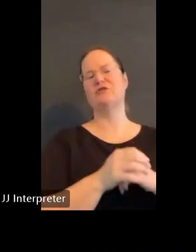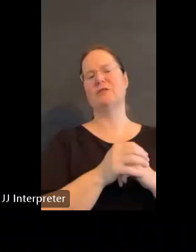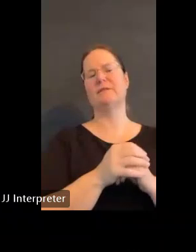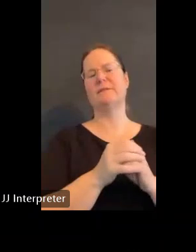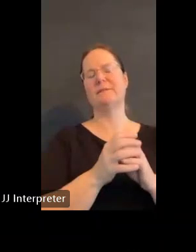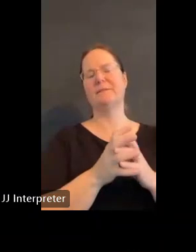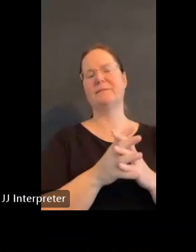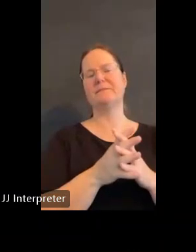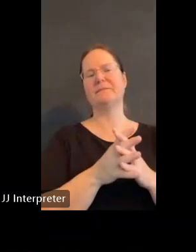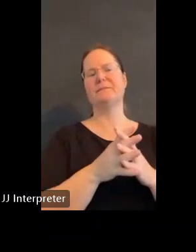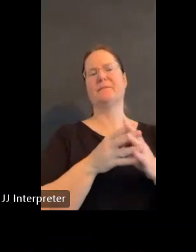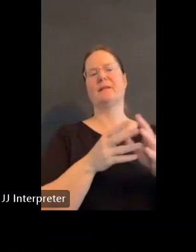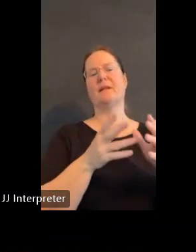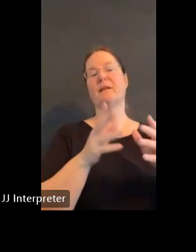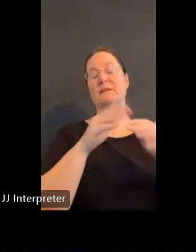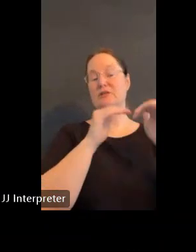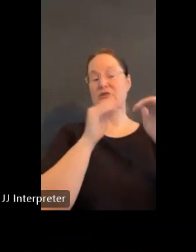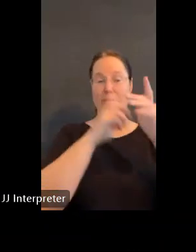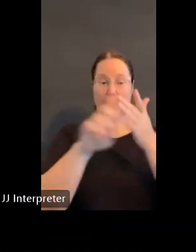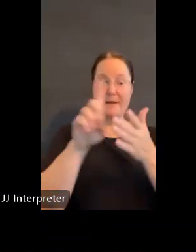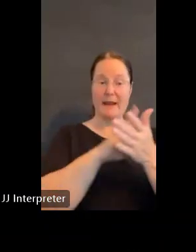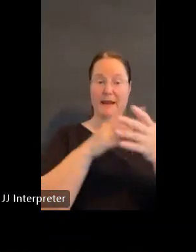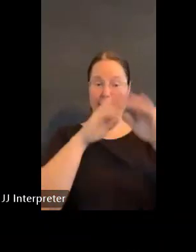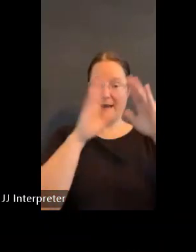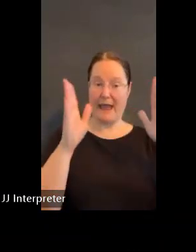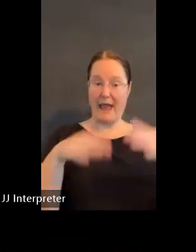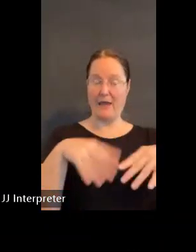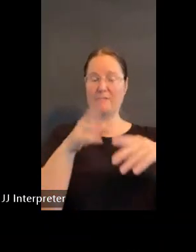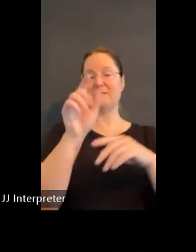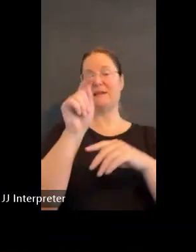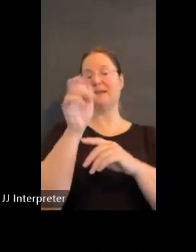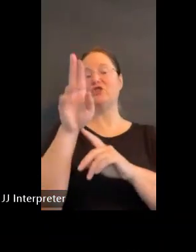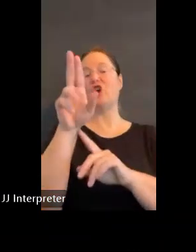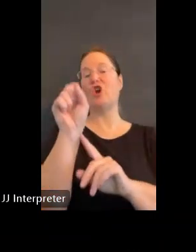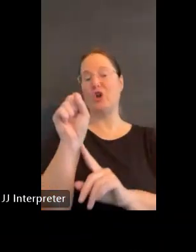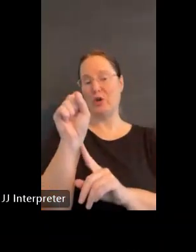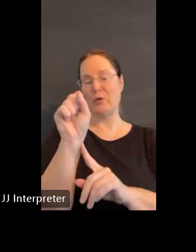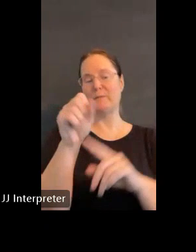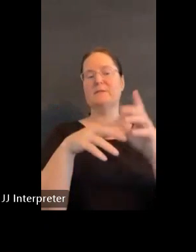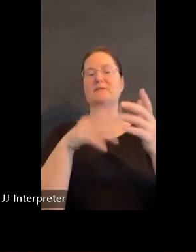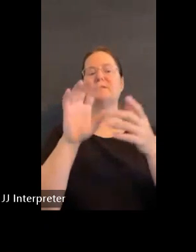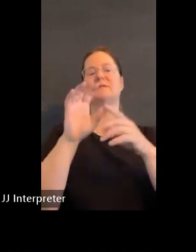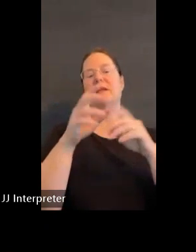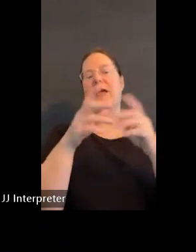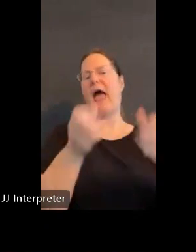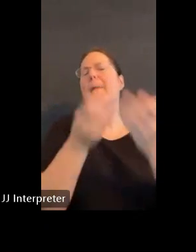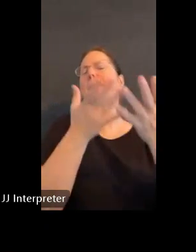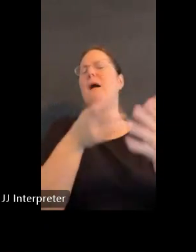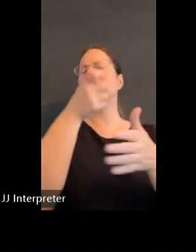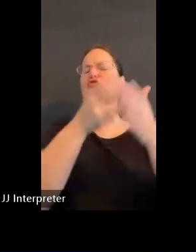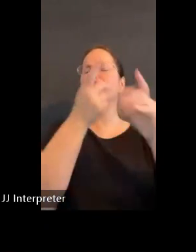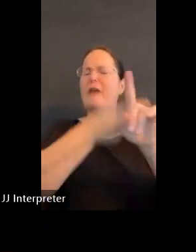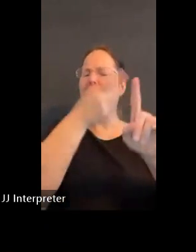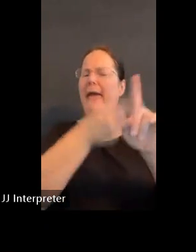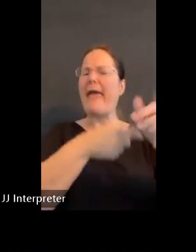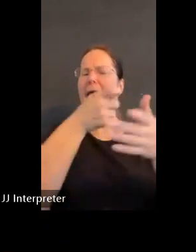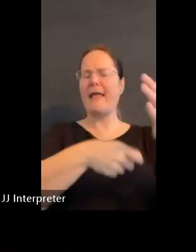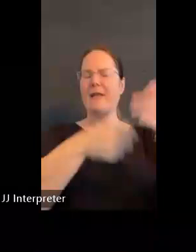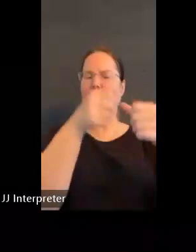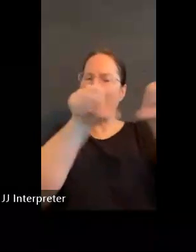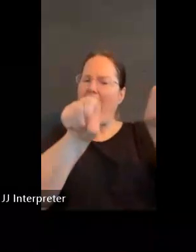Discriminating in housing terms or conditions. So the amount of rent that's being charged, the security deposit, things